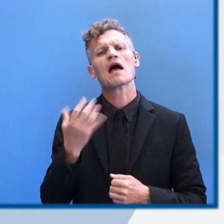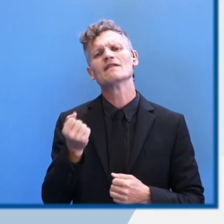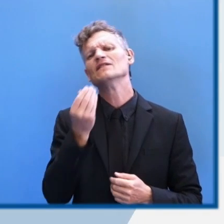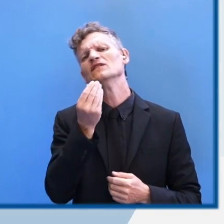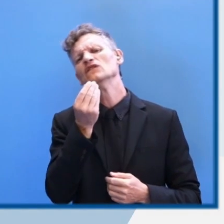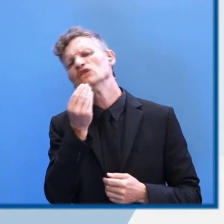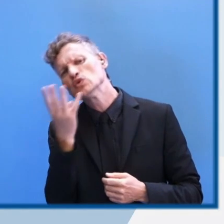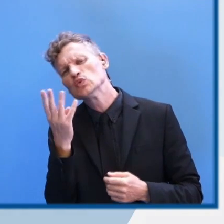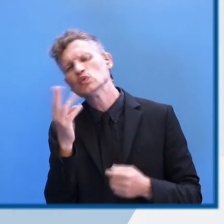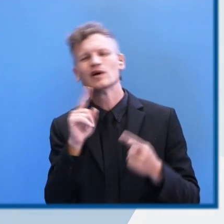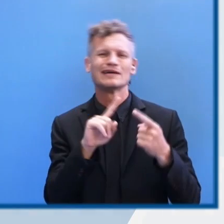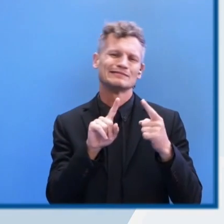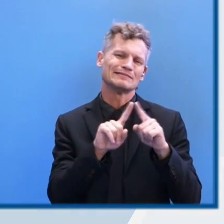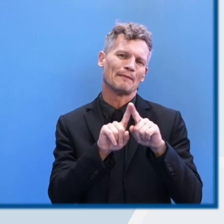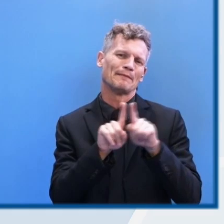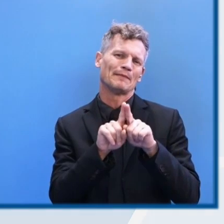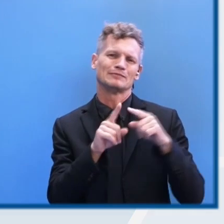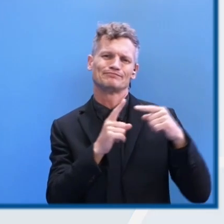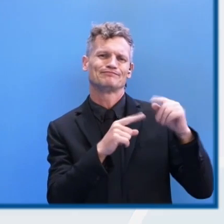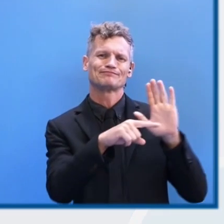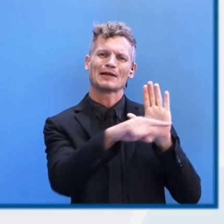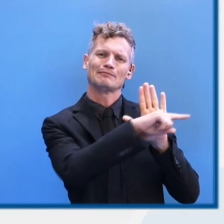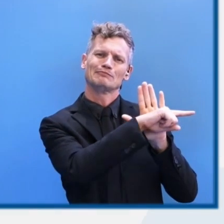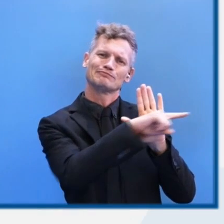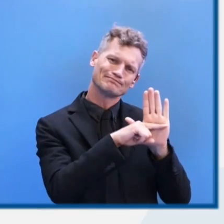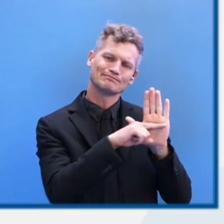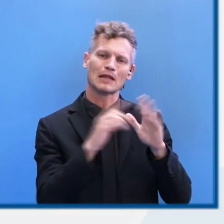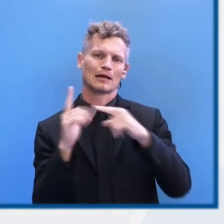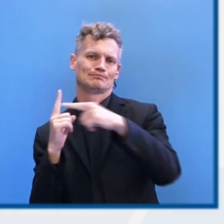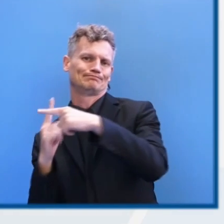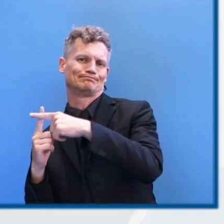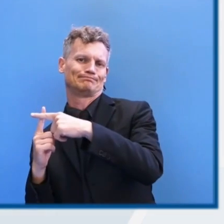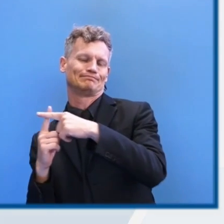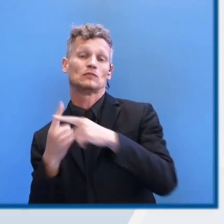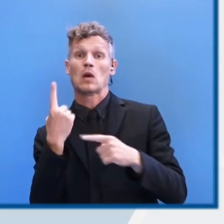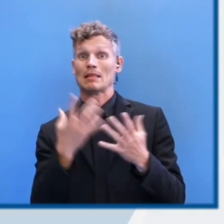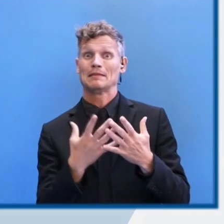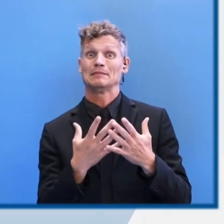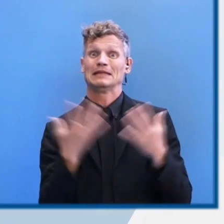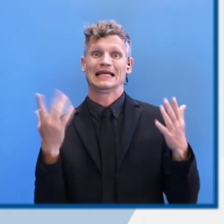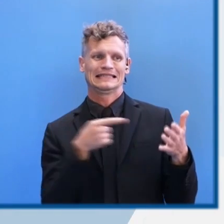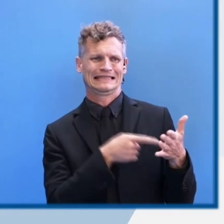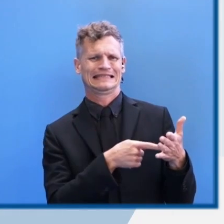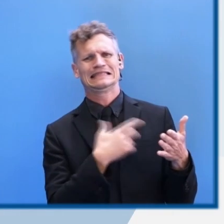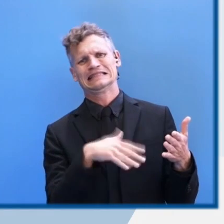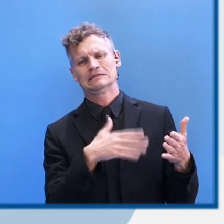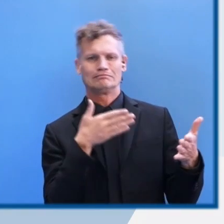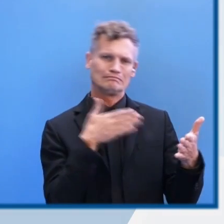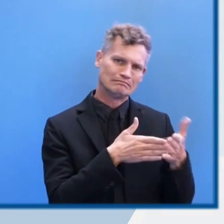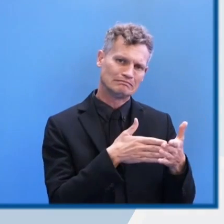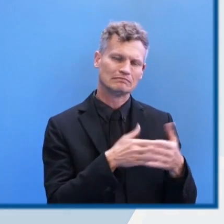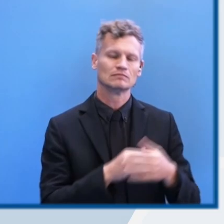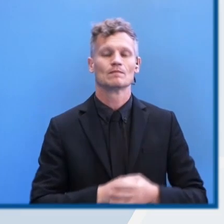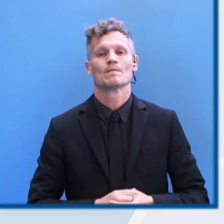few opportunities. One of the big challenges is that once